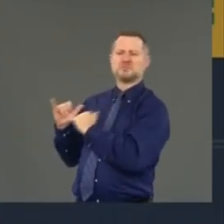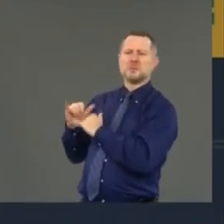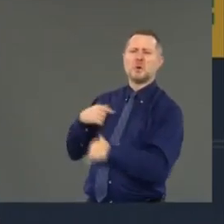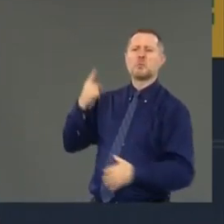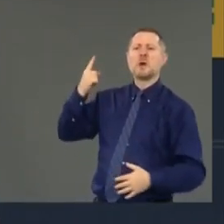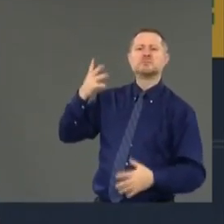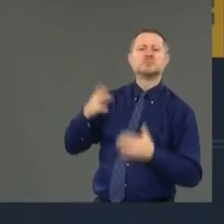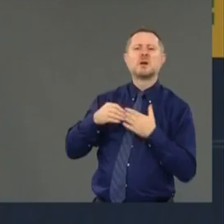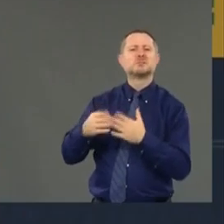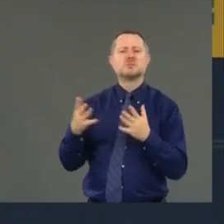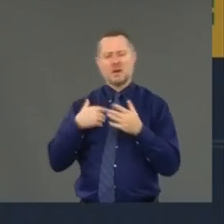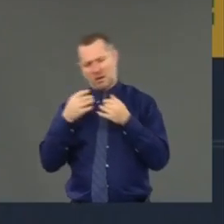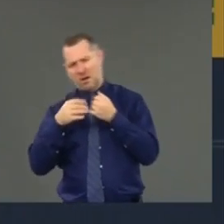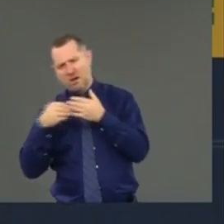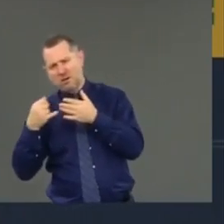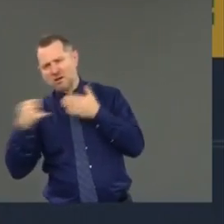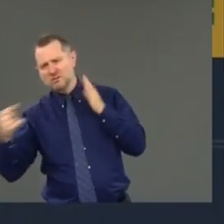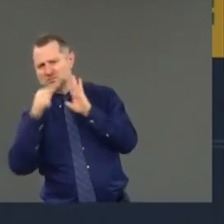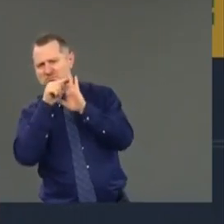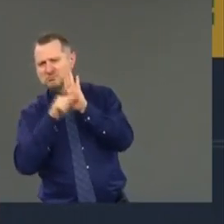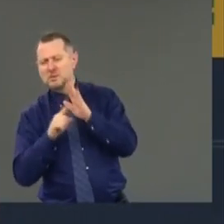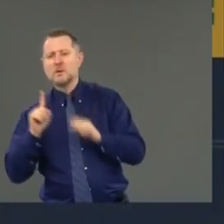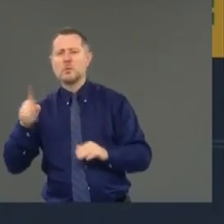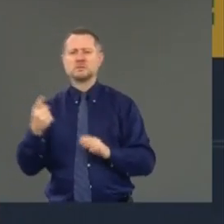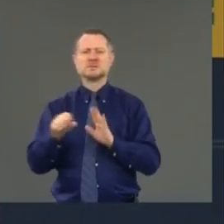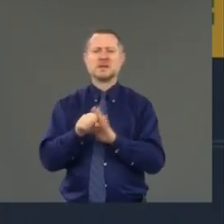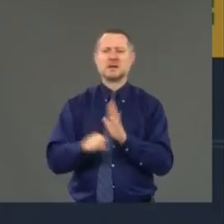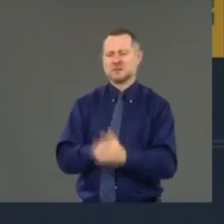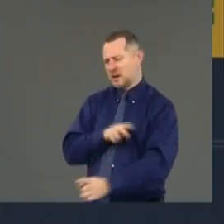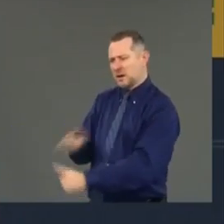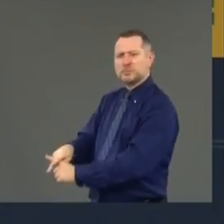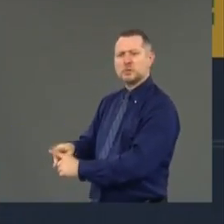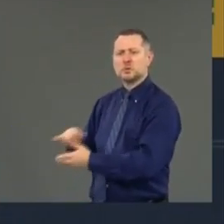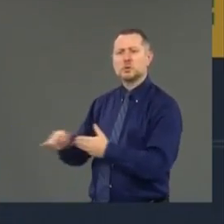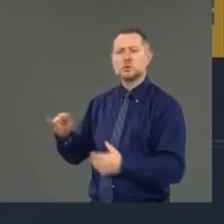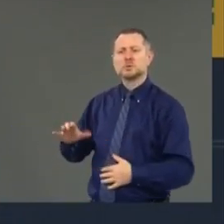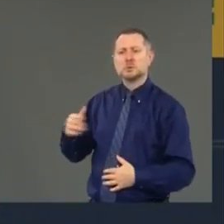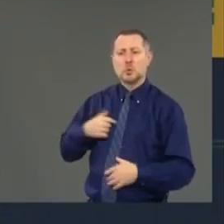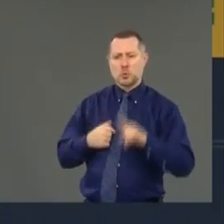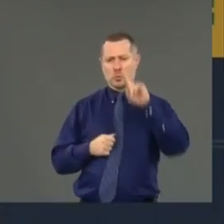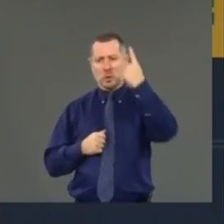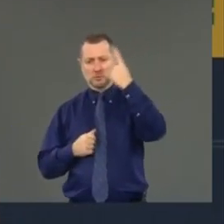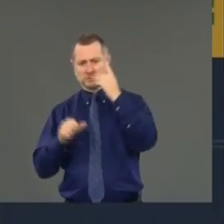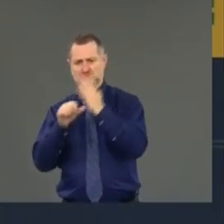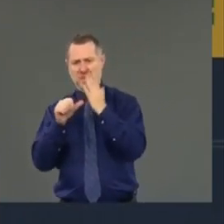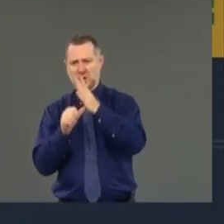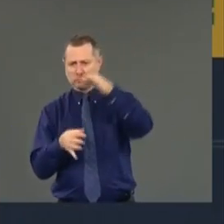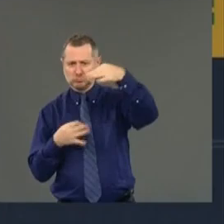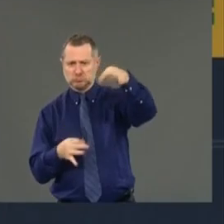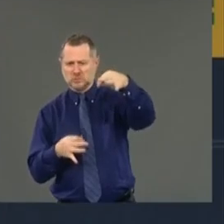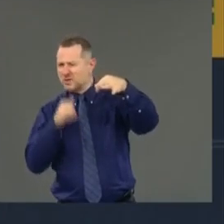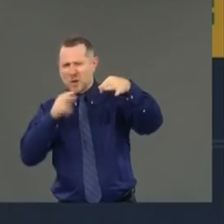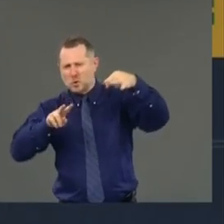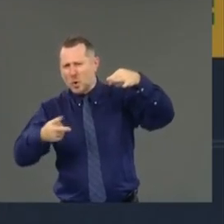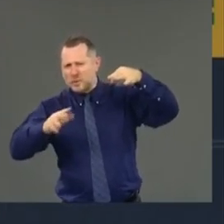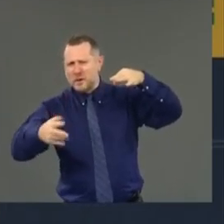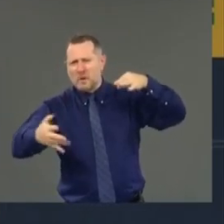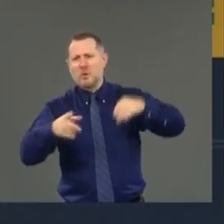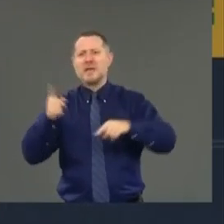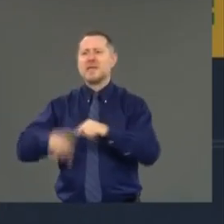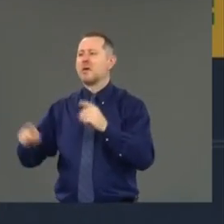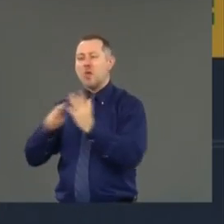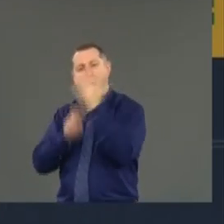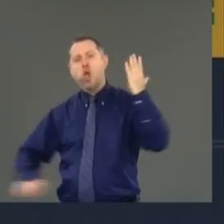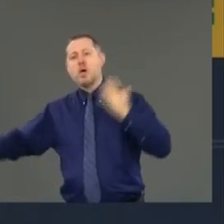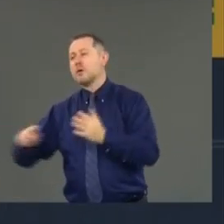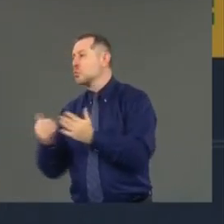And that's it. So there's only one page. So you can't be on a different page when you only have one page. The mayor has his